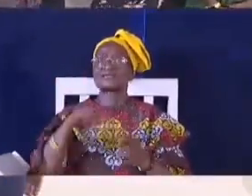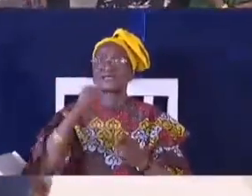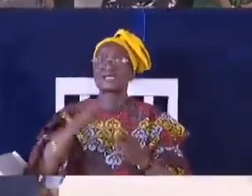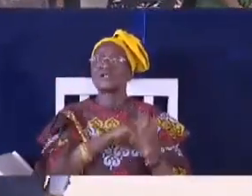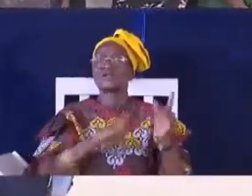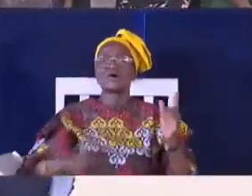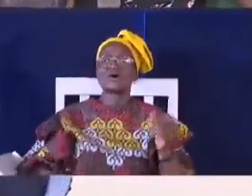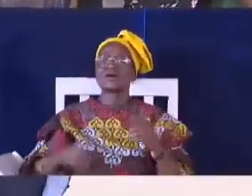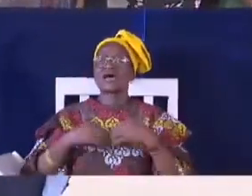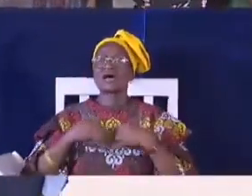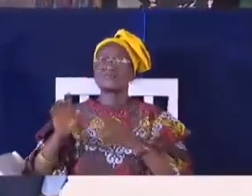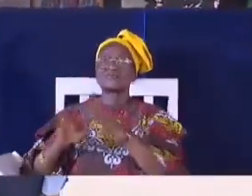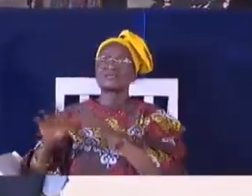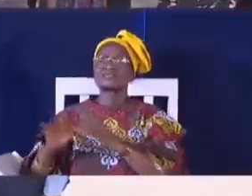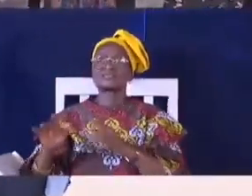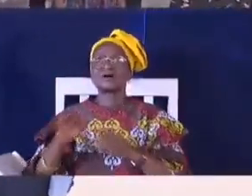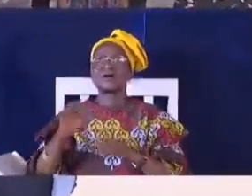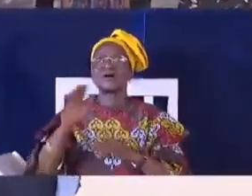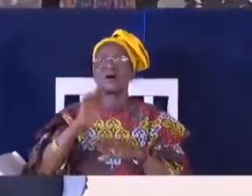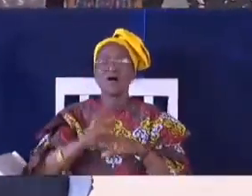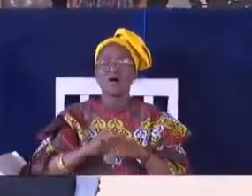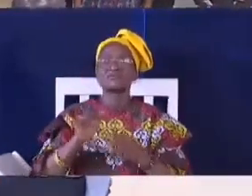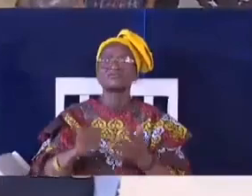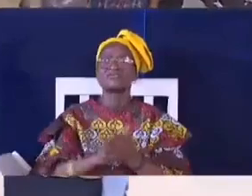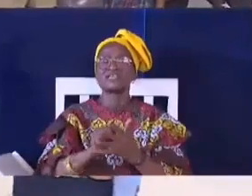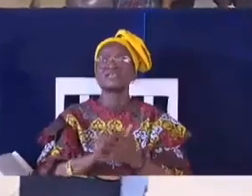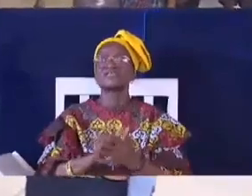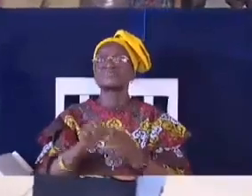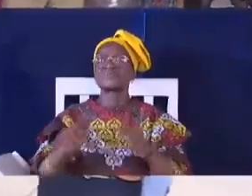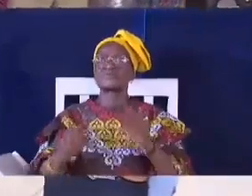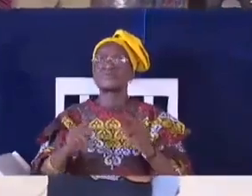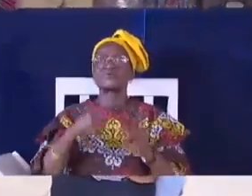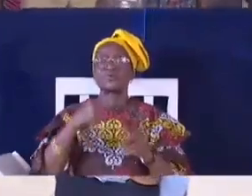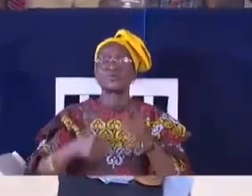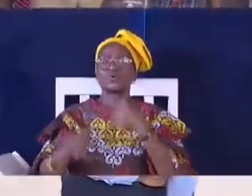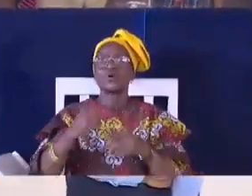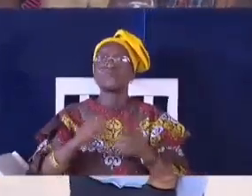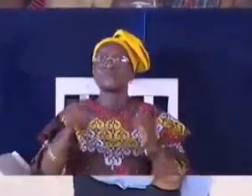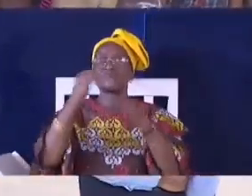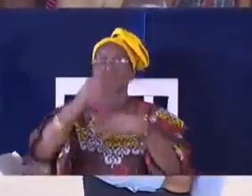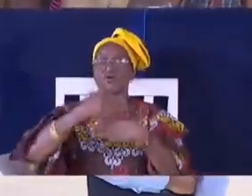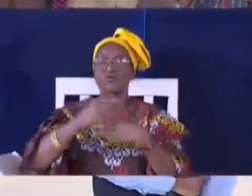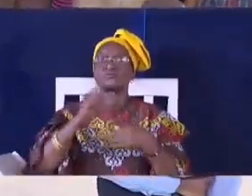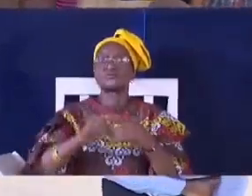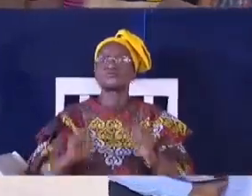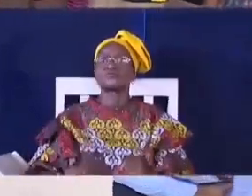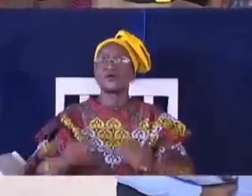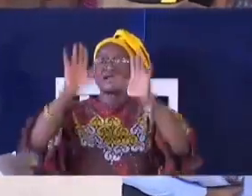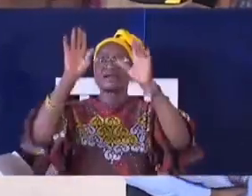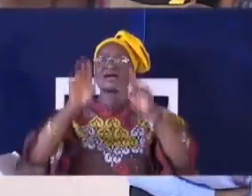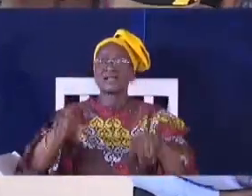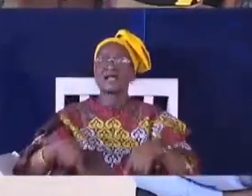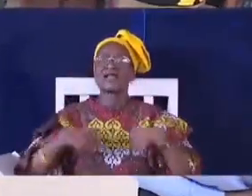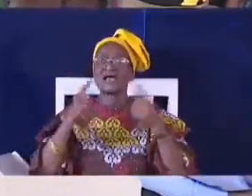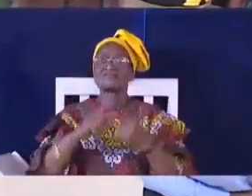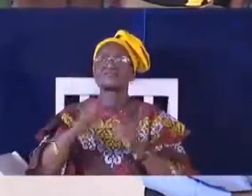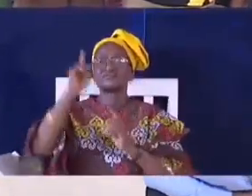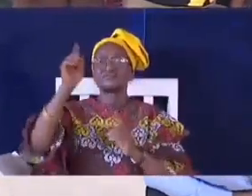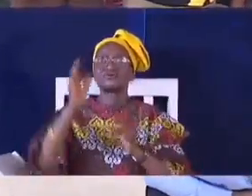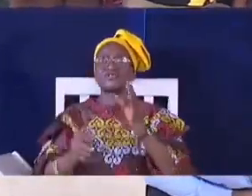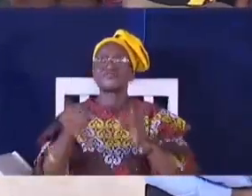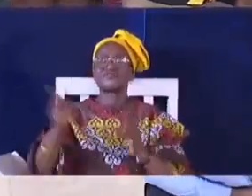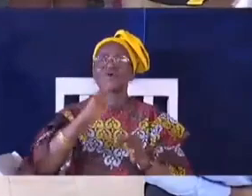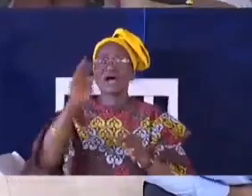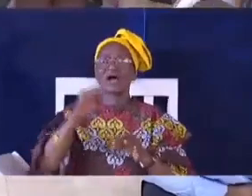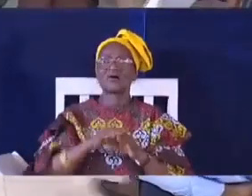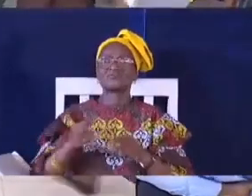mercy. Have mercy on these people who have come forward to surrender their life to you. And if you're on your